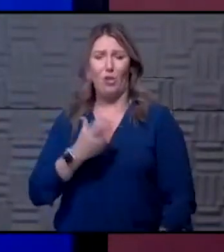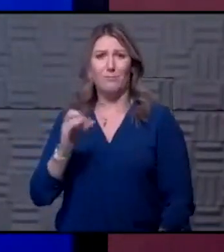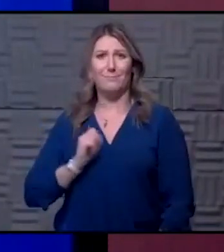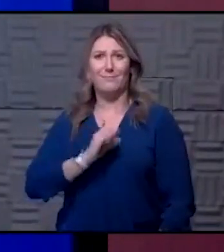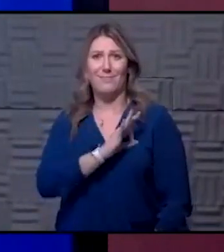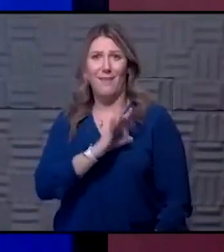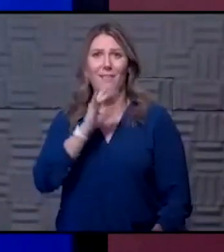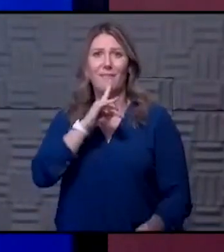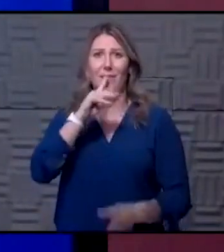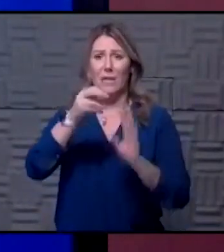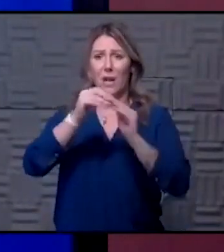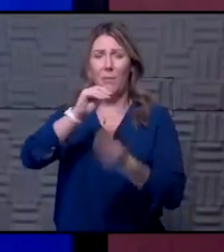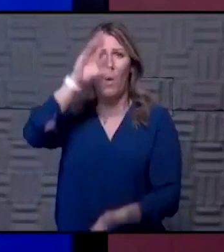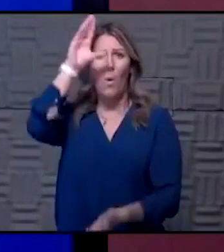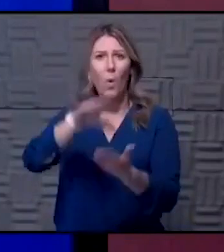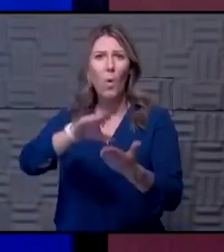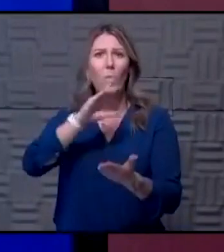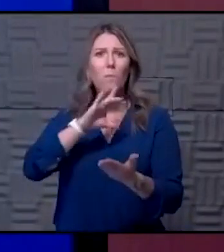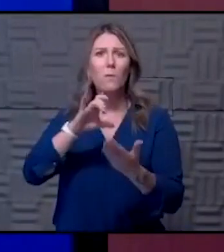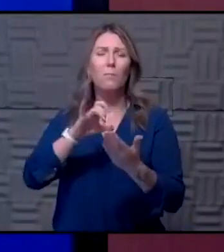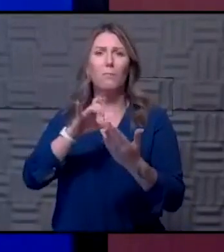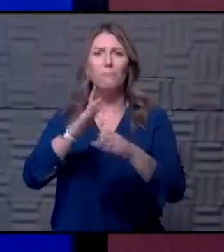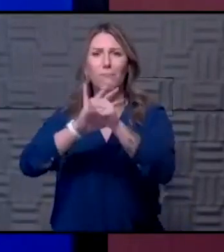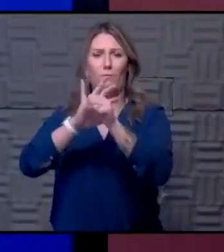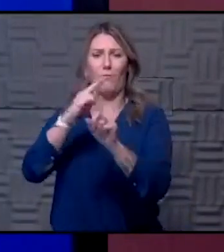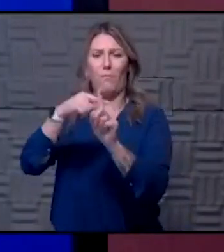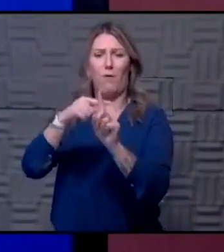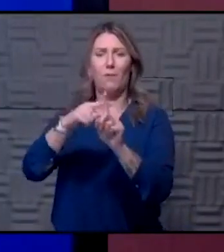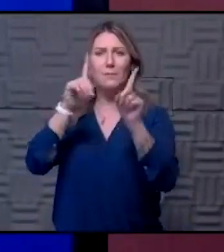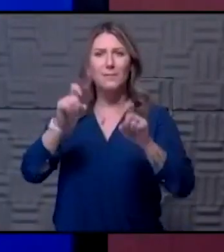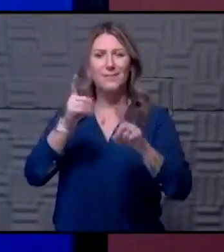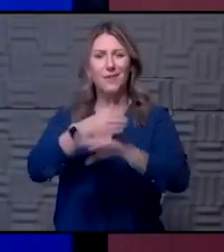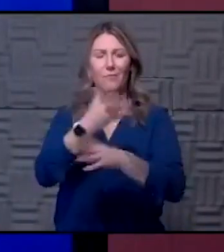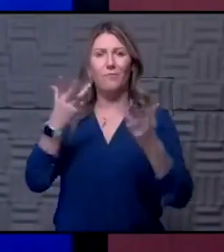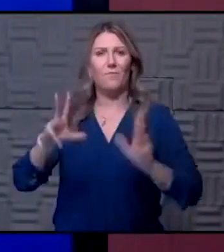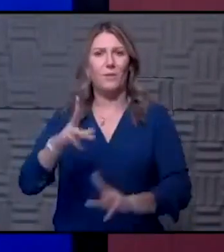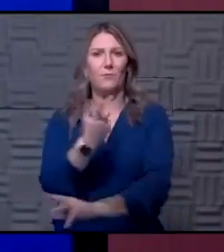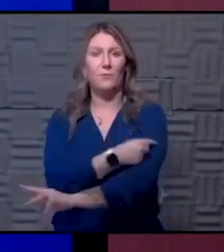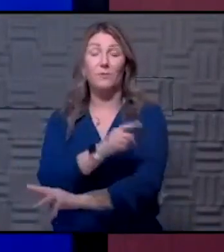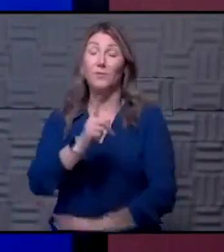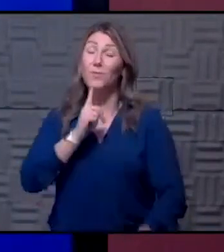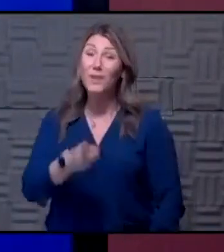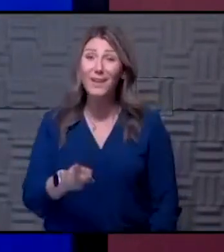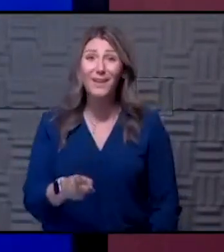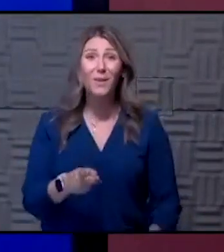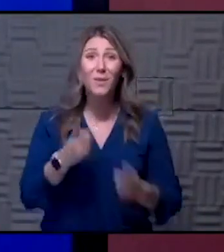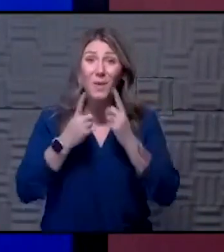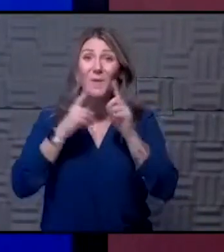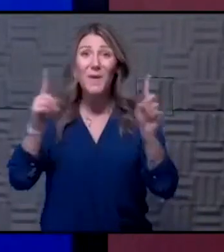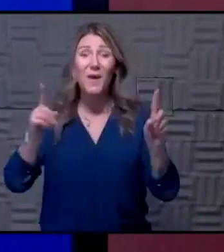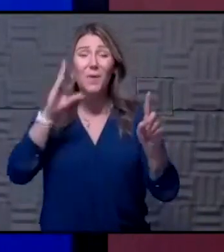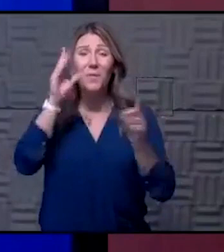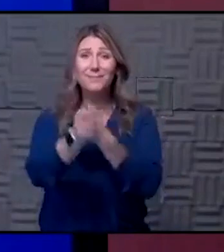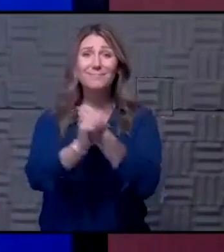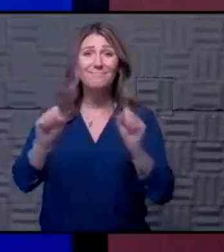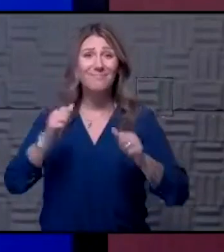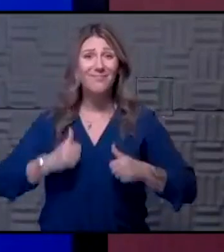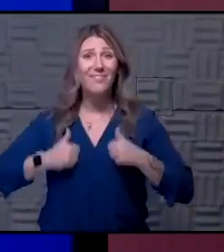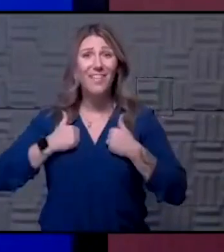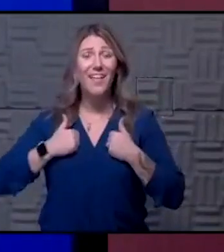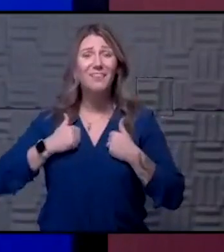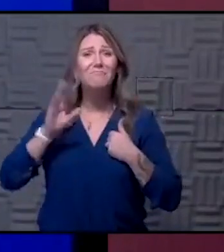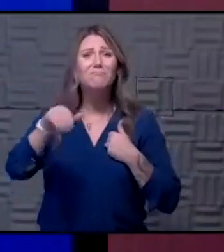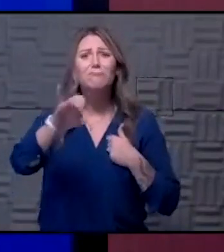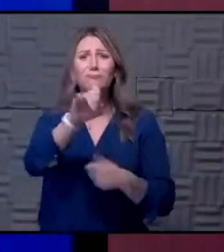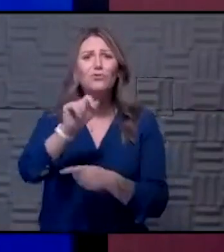huge drop in the number of COVID positive tests after people get vaccinated. It is the real deal, and it is going to save lives. So, hey,